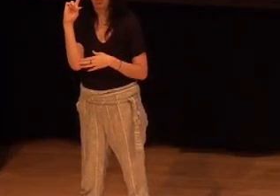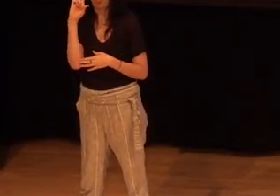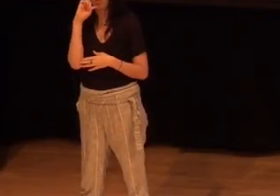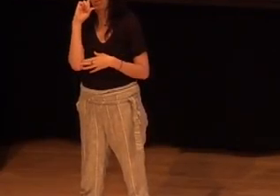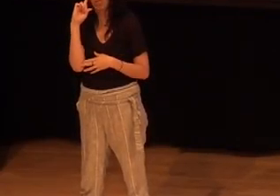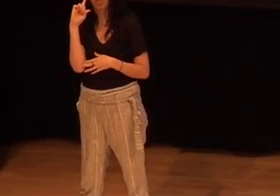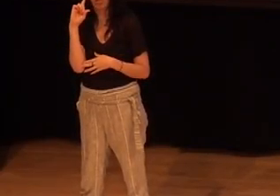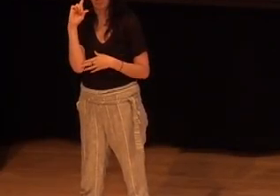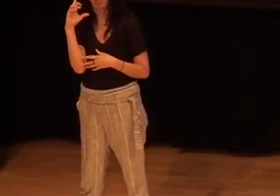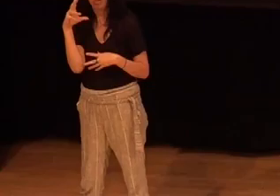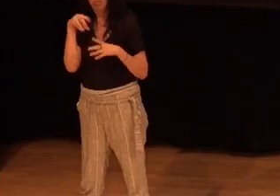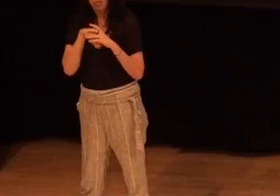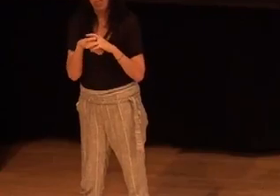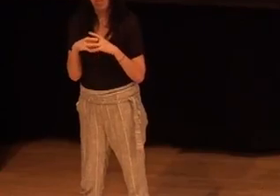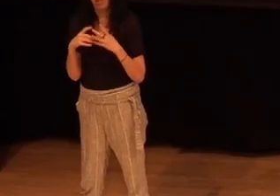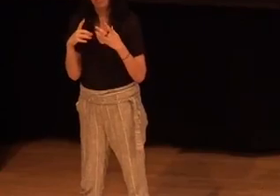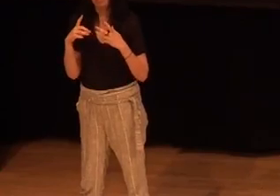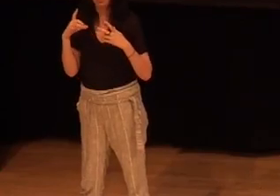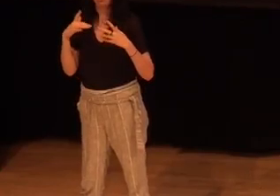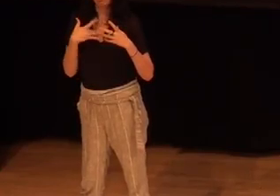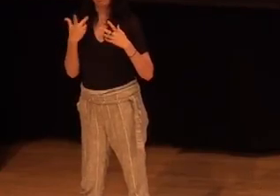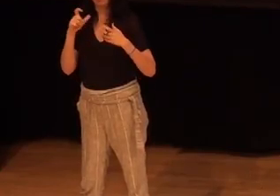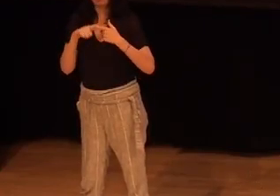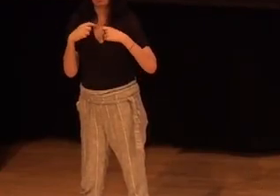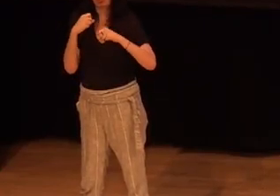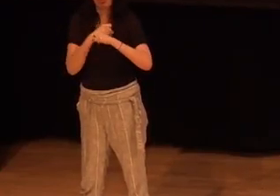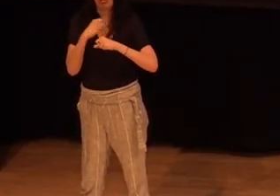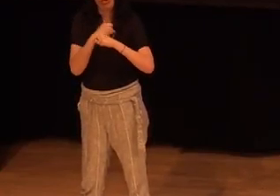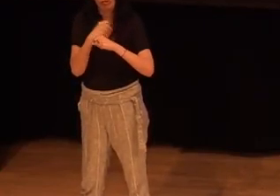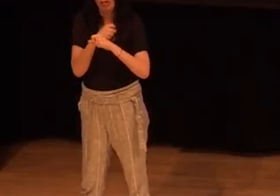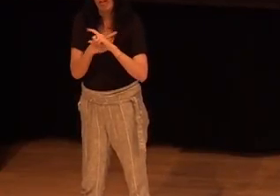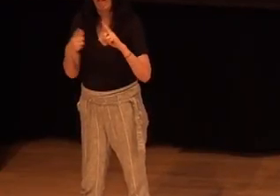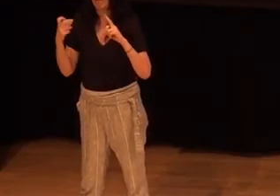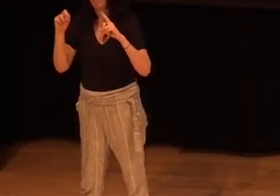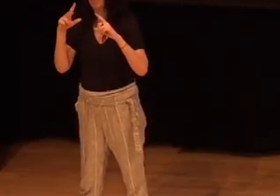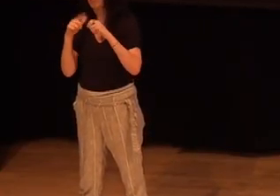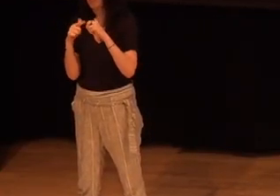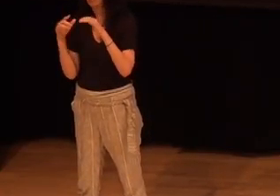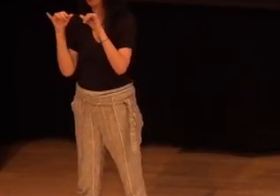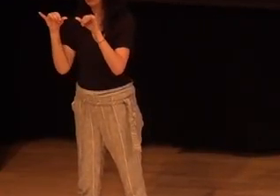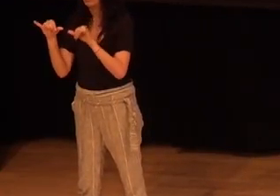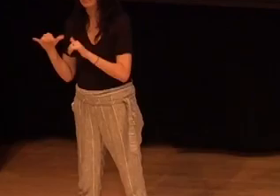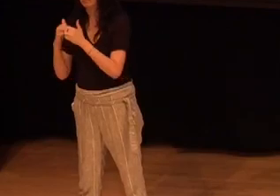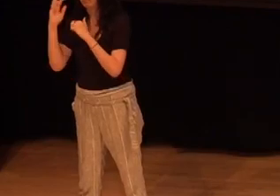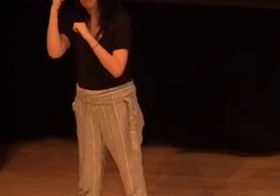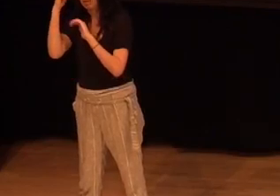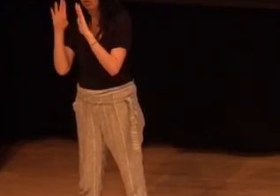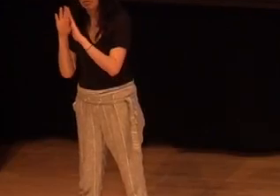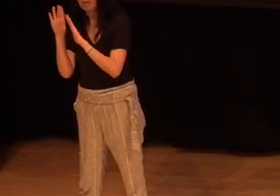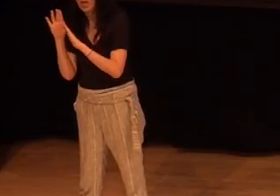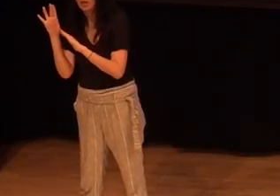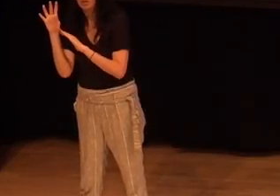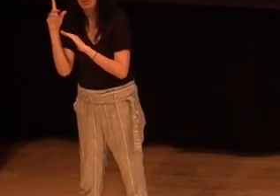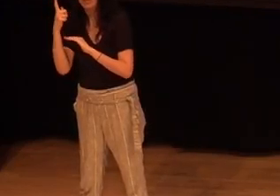mainstream? Is this a time to fight, or is it a time to join and build common ground? Have political developments of